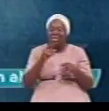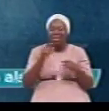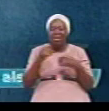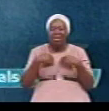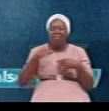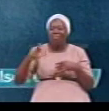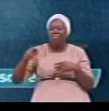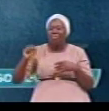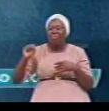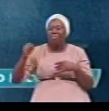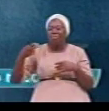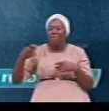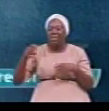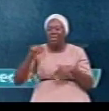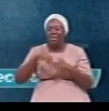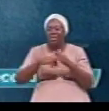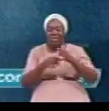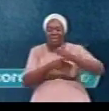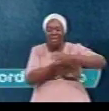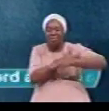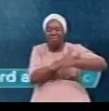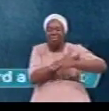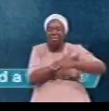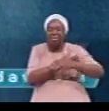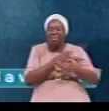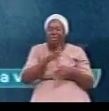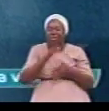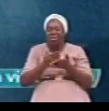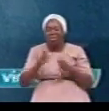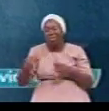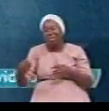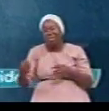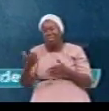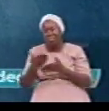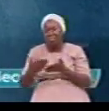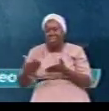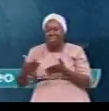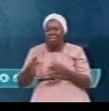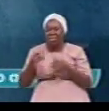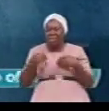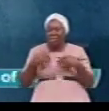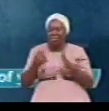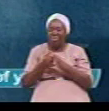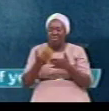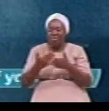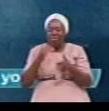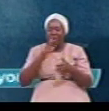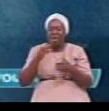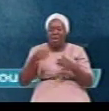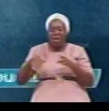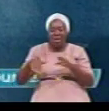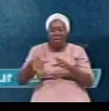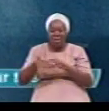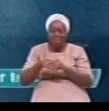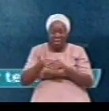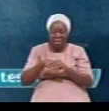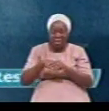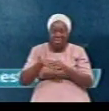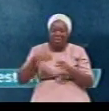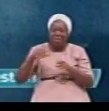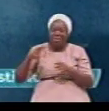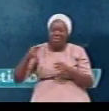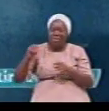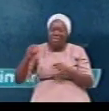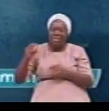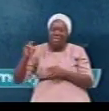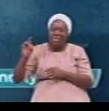armpits and my private parts. I've had it before my wedding day, 2013. That's when I got